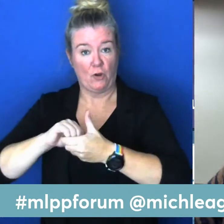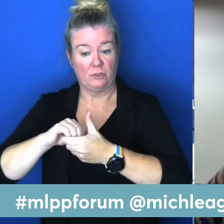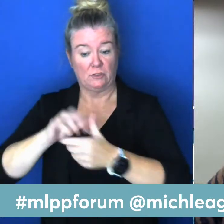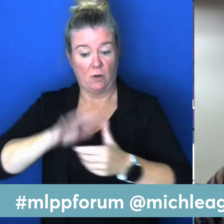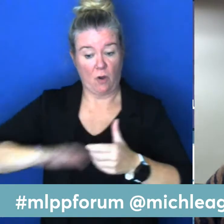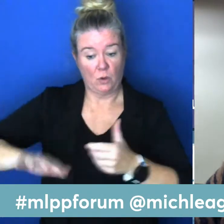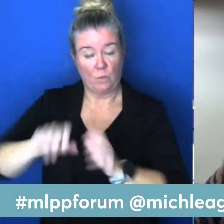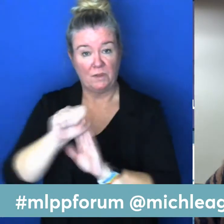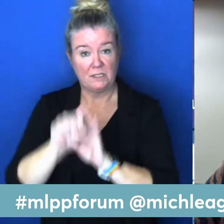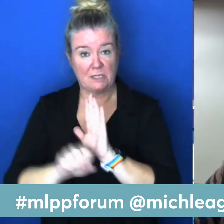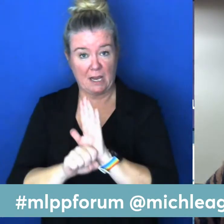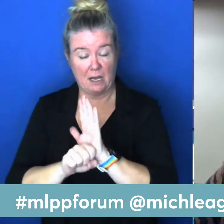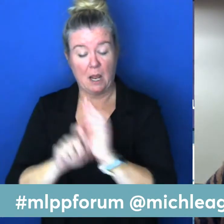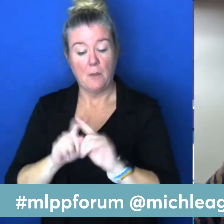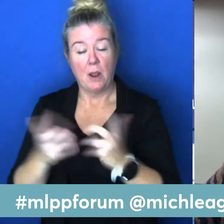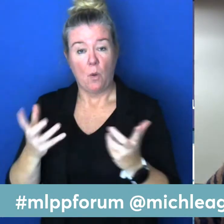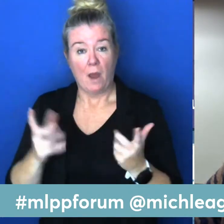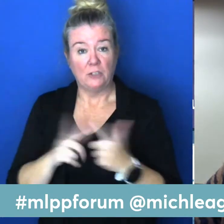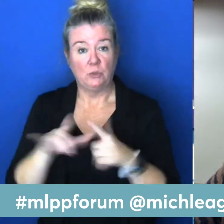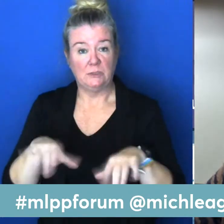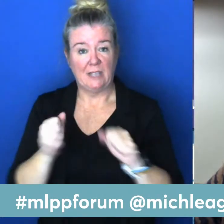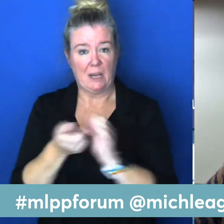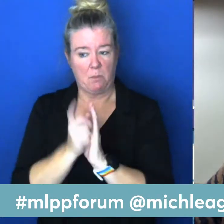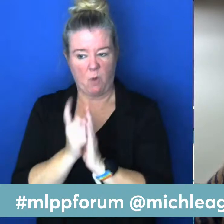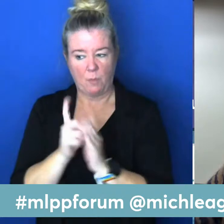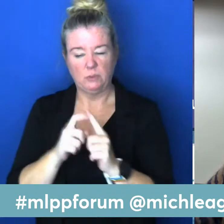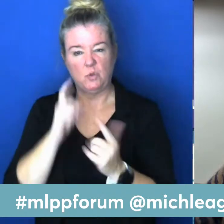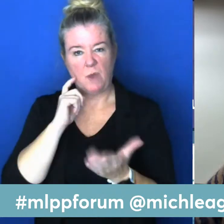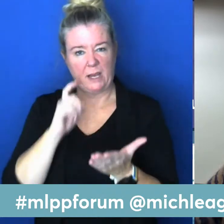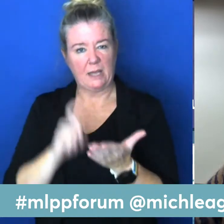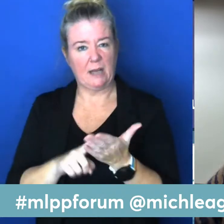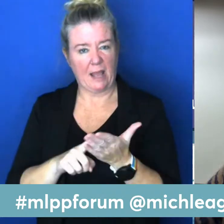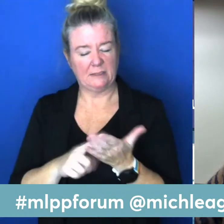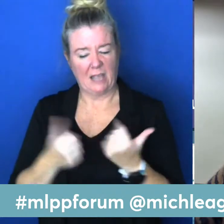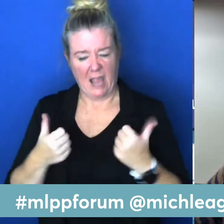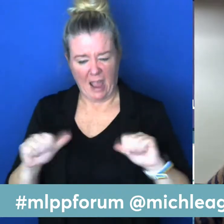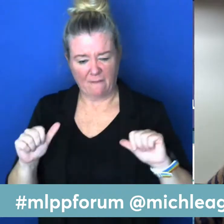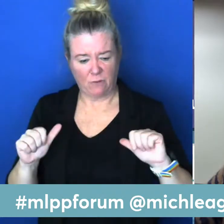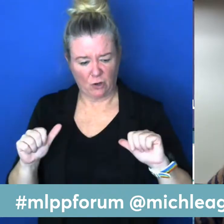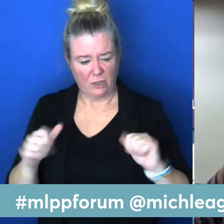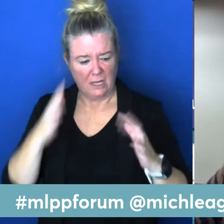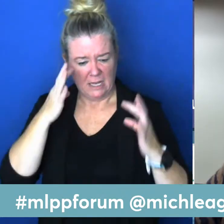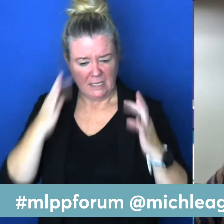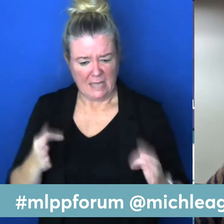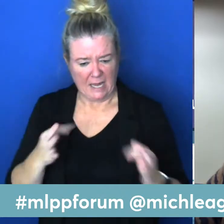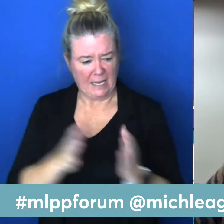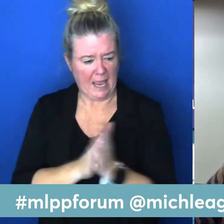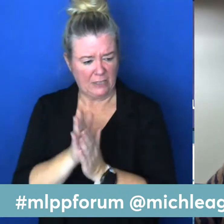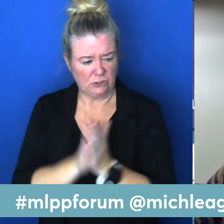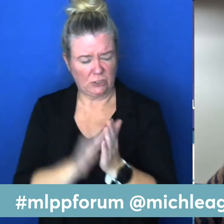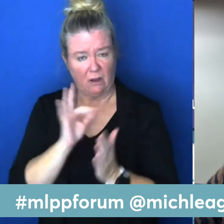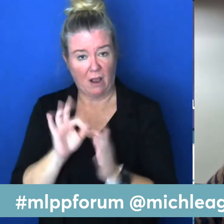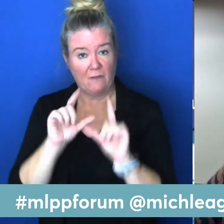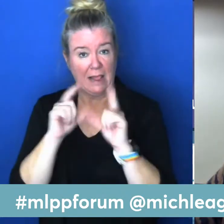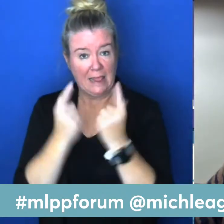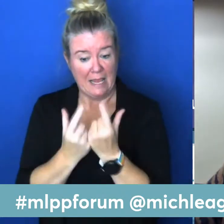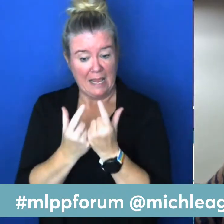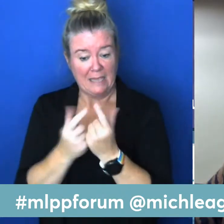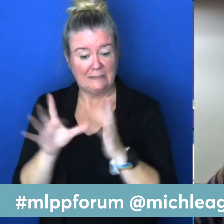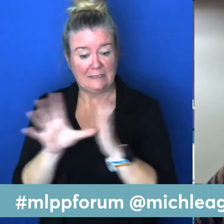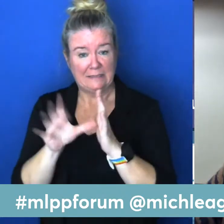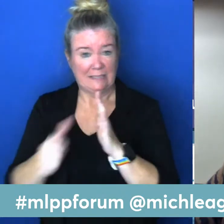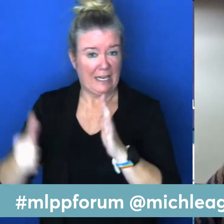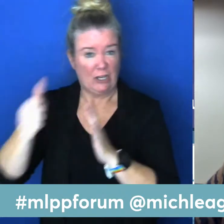state. But I do want to take a moment to recognize the efforts and dedication of the League's senior